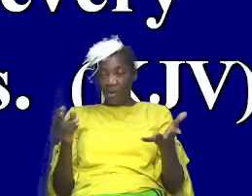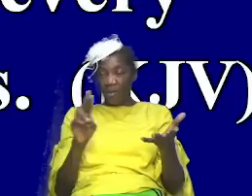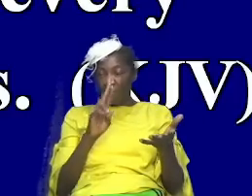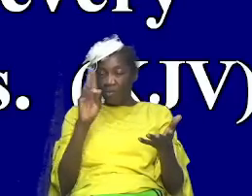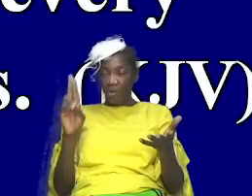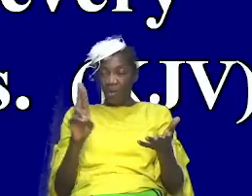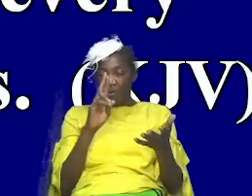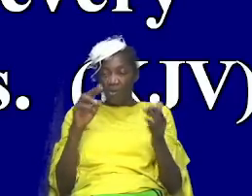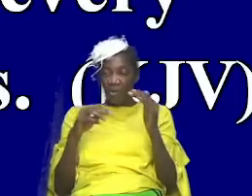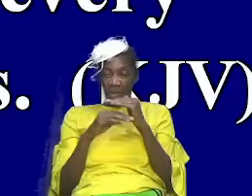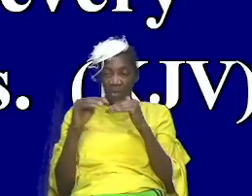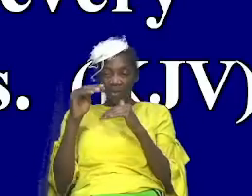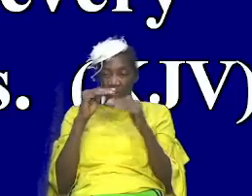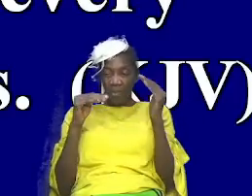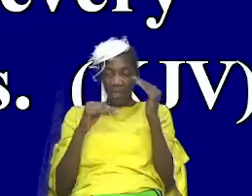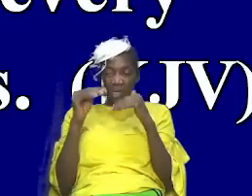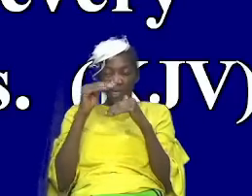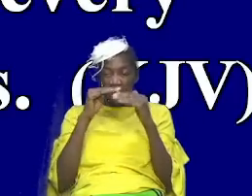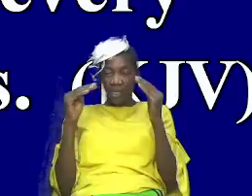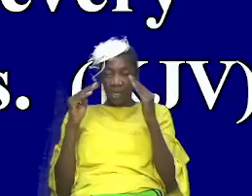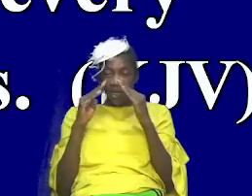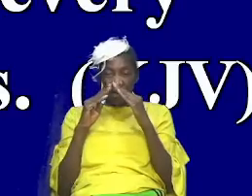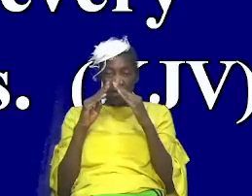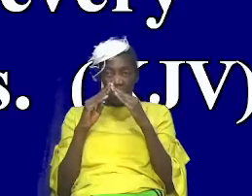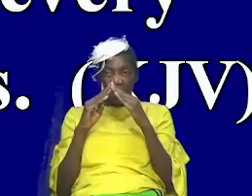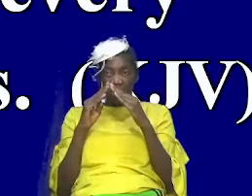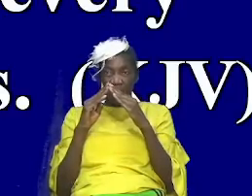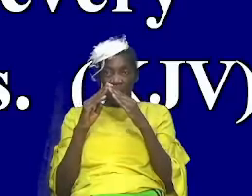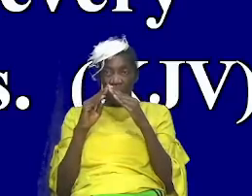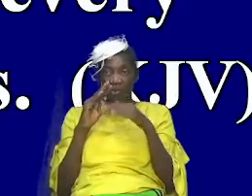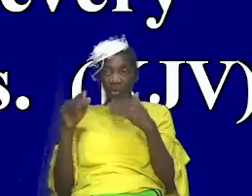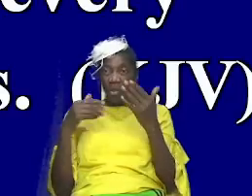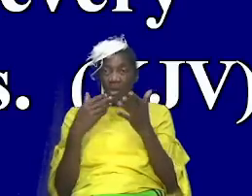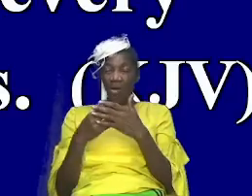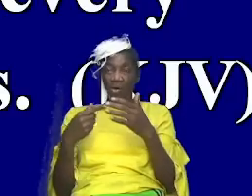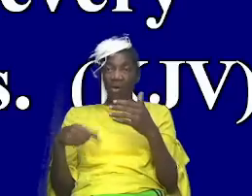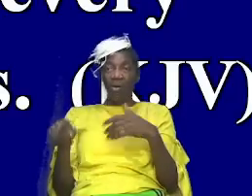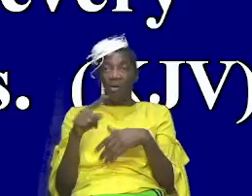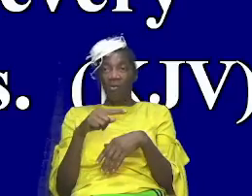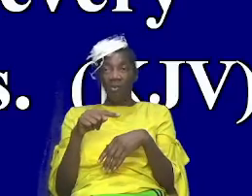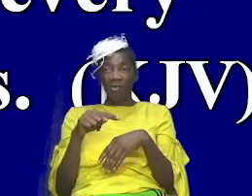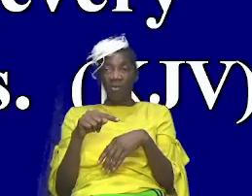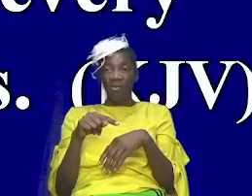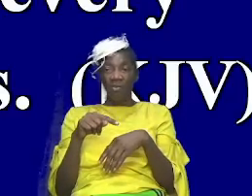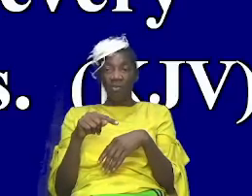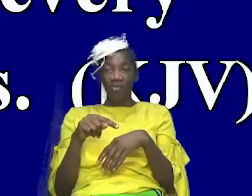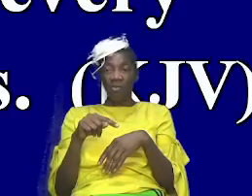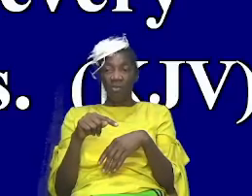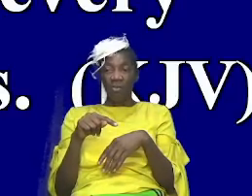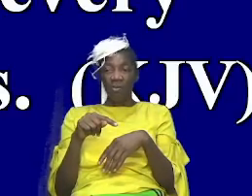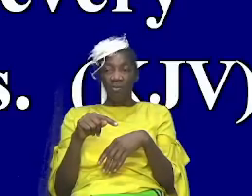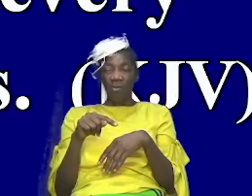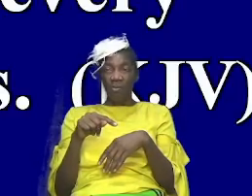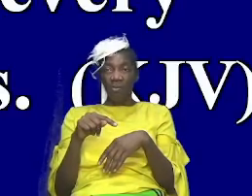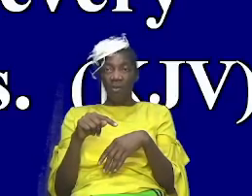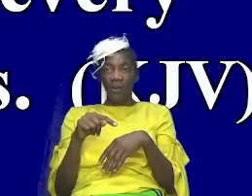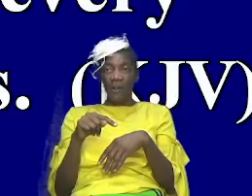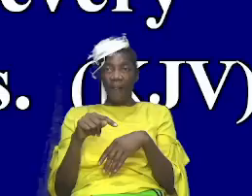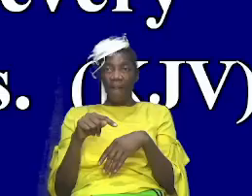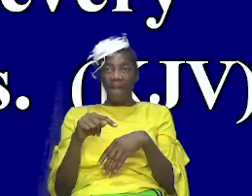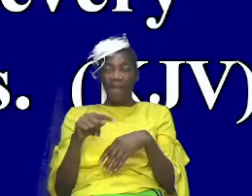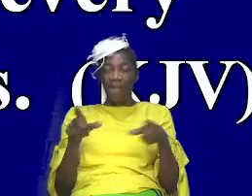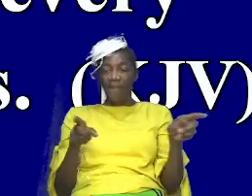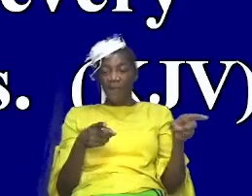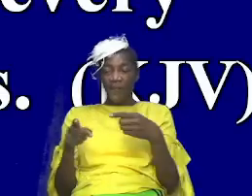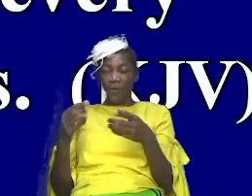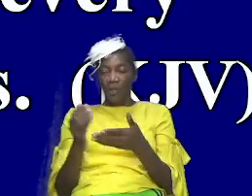to build our house, to build, because all of us, based on the metaphor that he used, we are